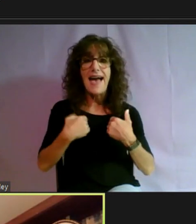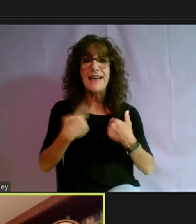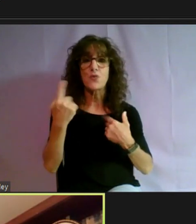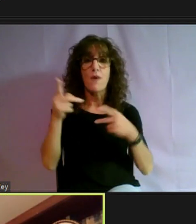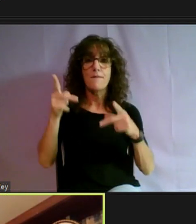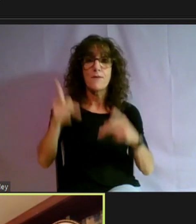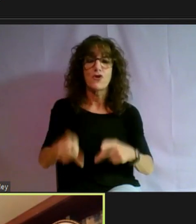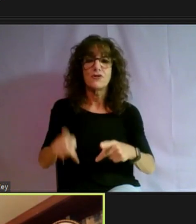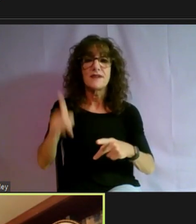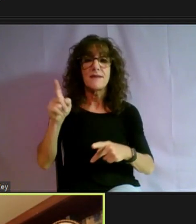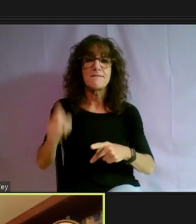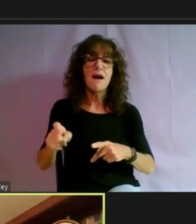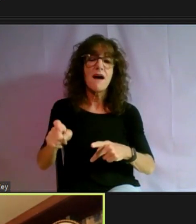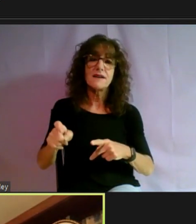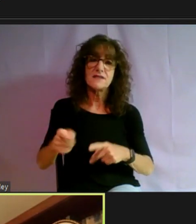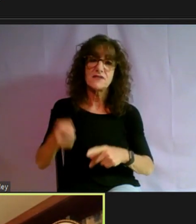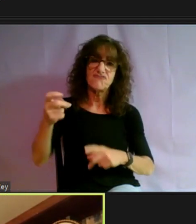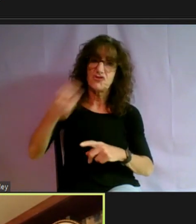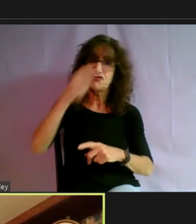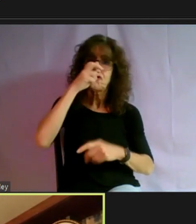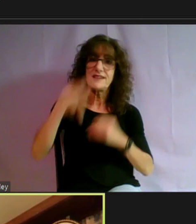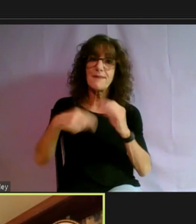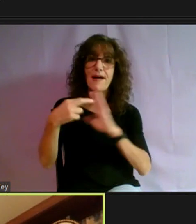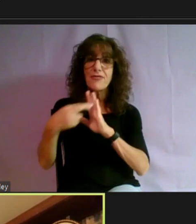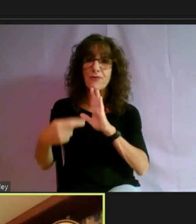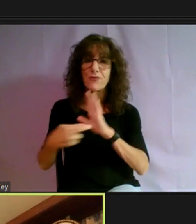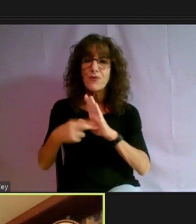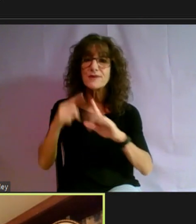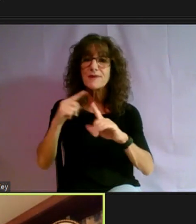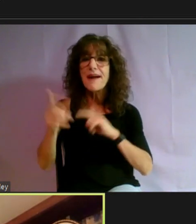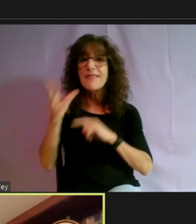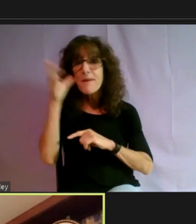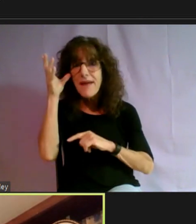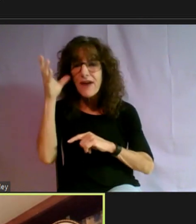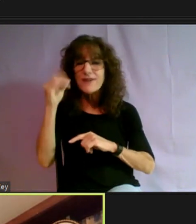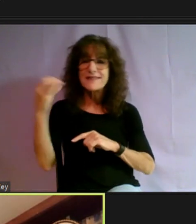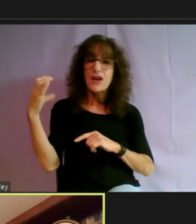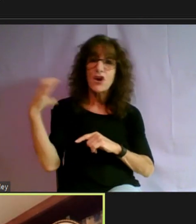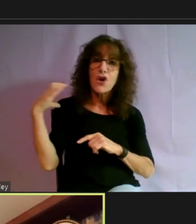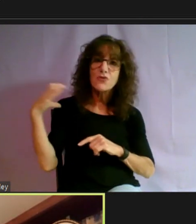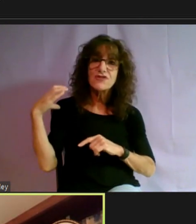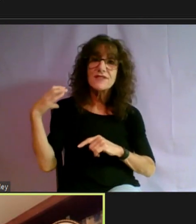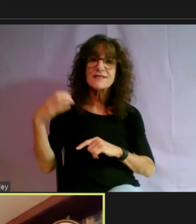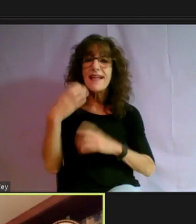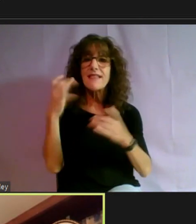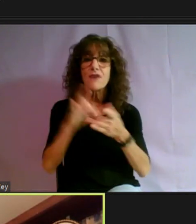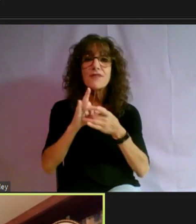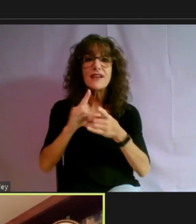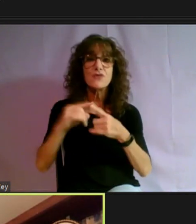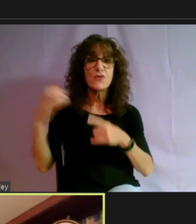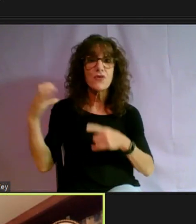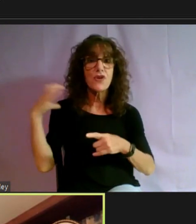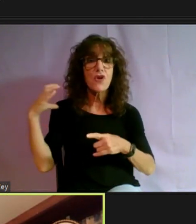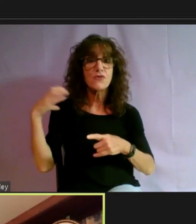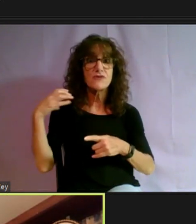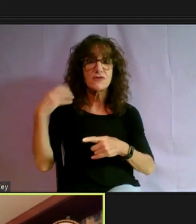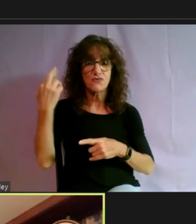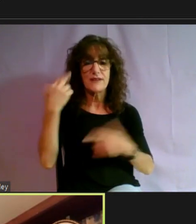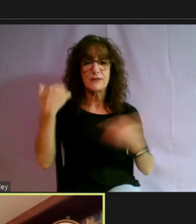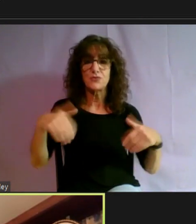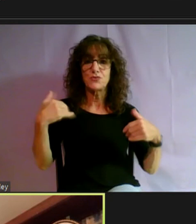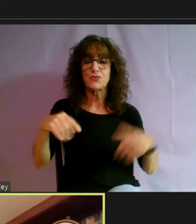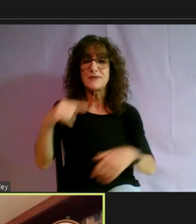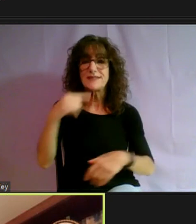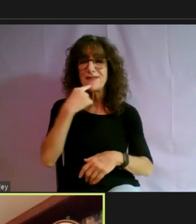enforce the rules with everybody, all the parents and and the coaches, and a lot has to do with the coaches taking it seriously. I know it's